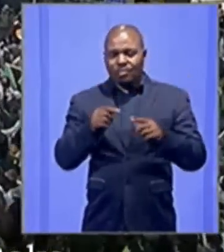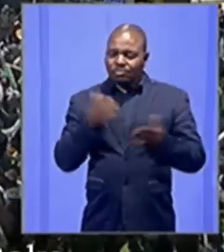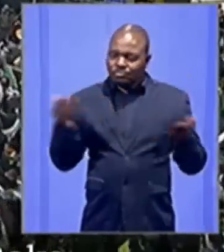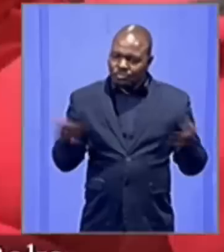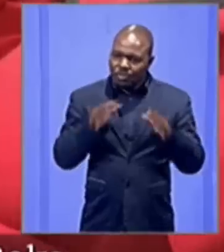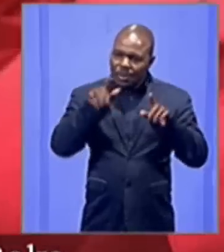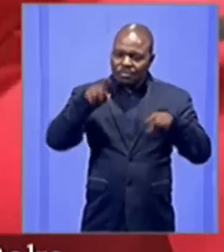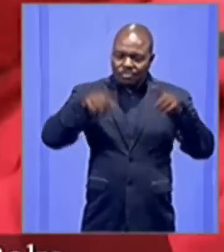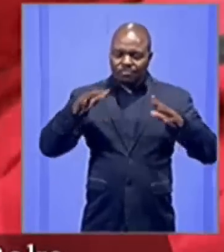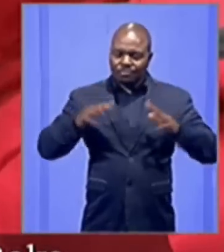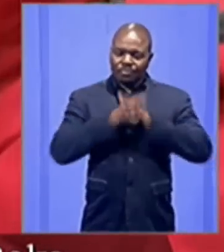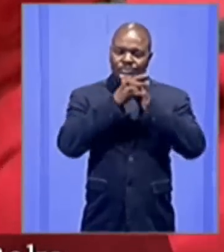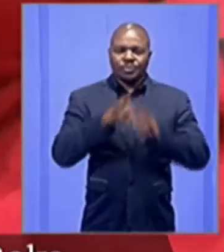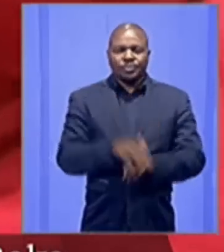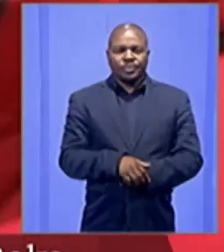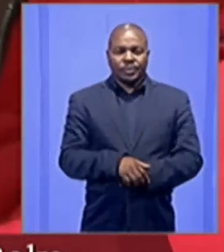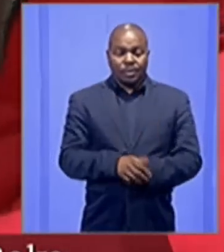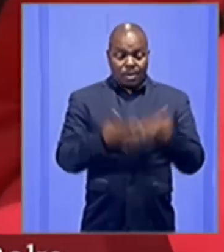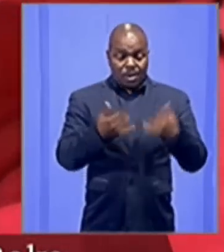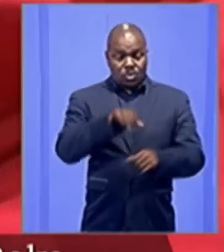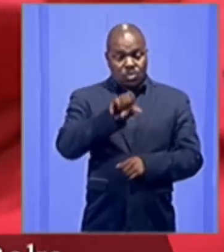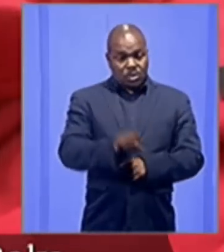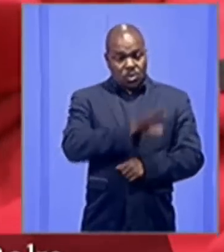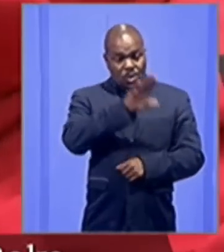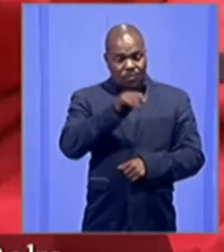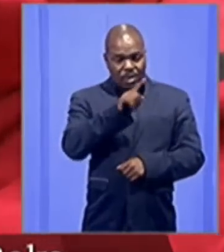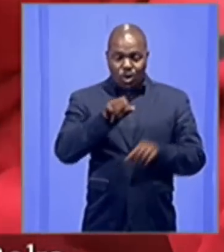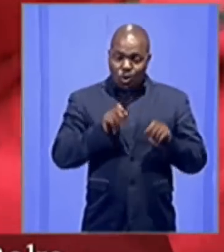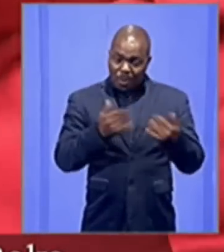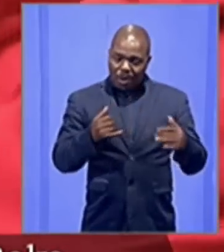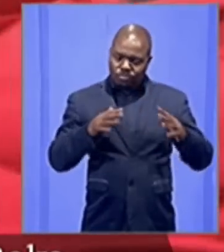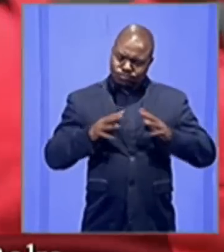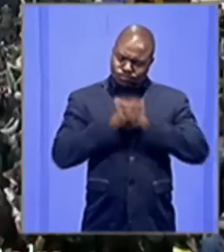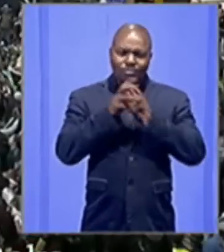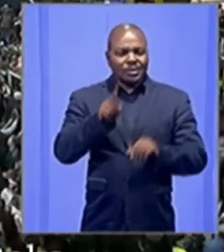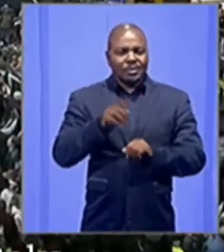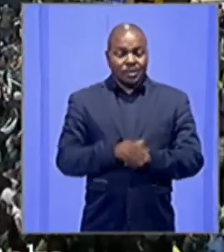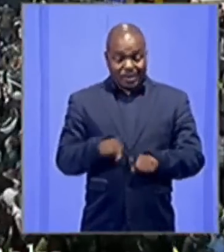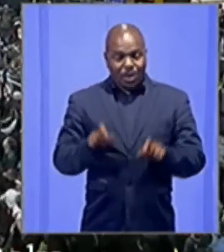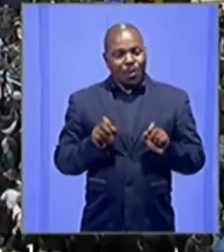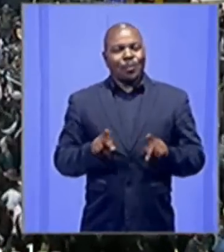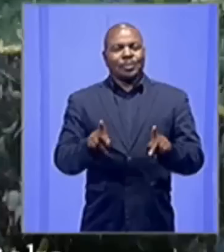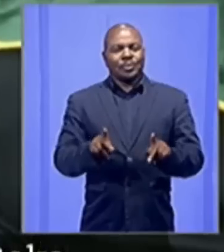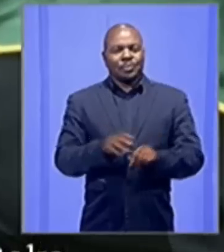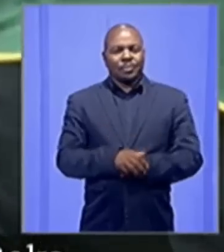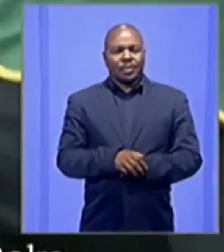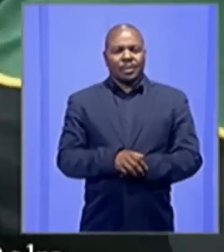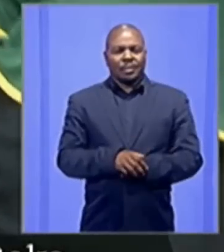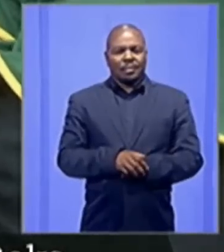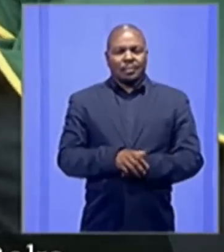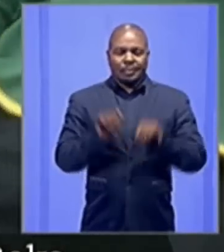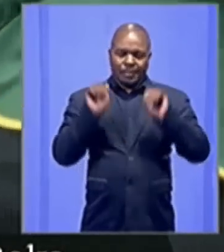nageng. It's an opportunity for South Africans to be united. This opportunity to be one.